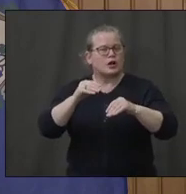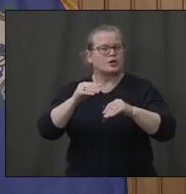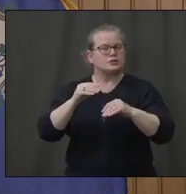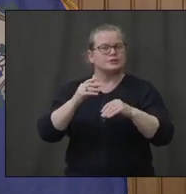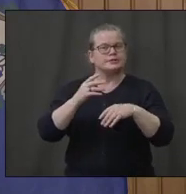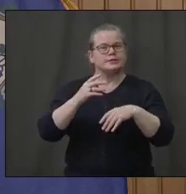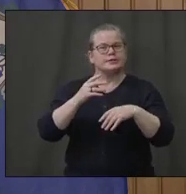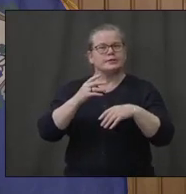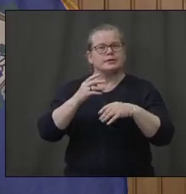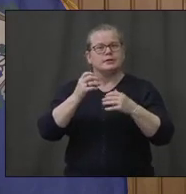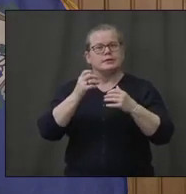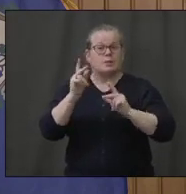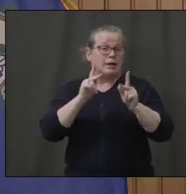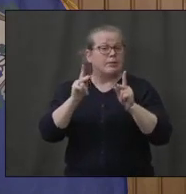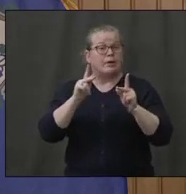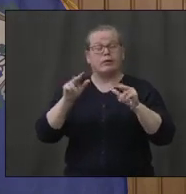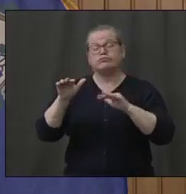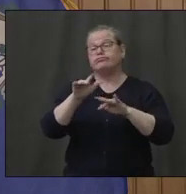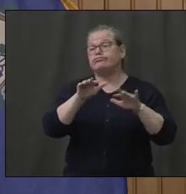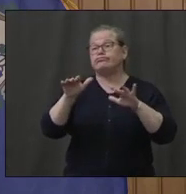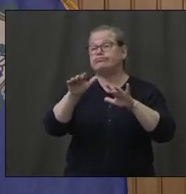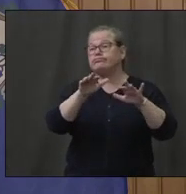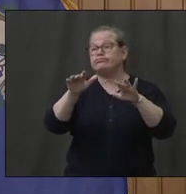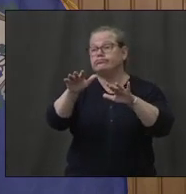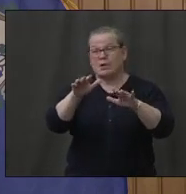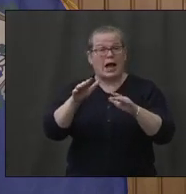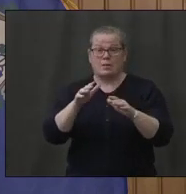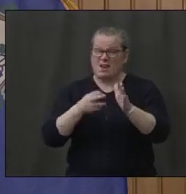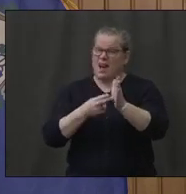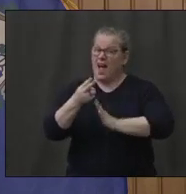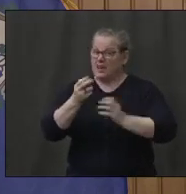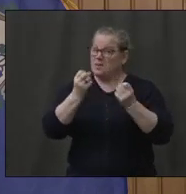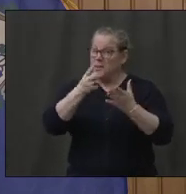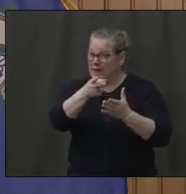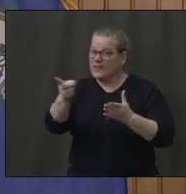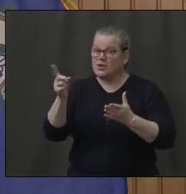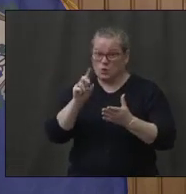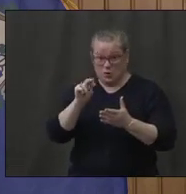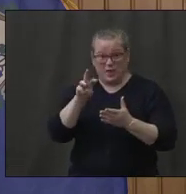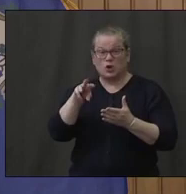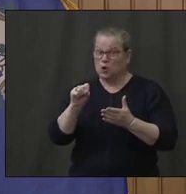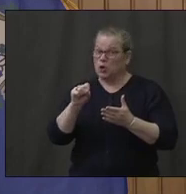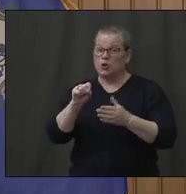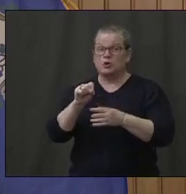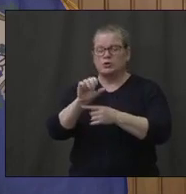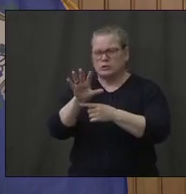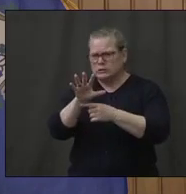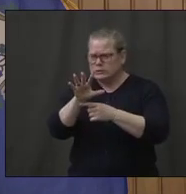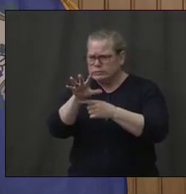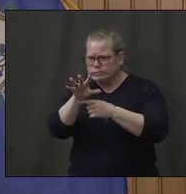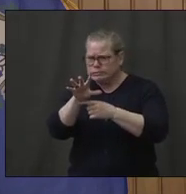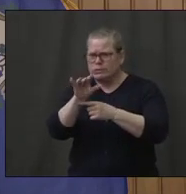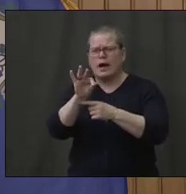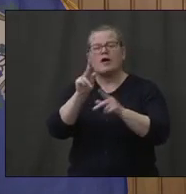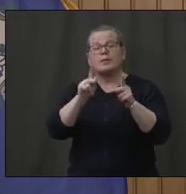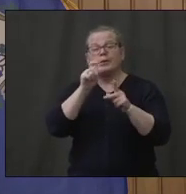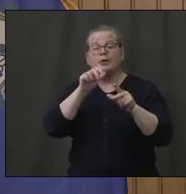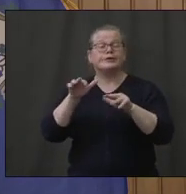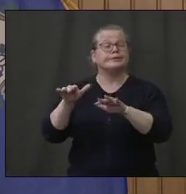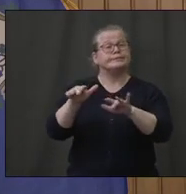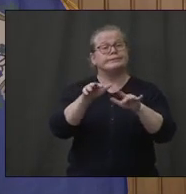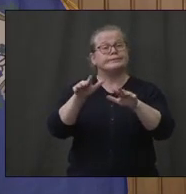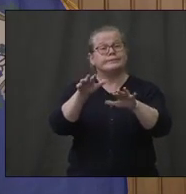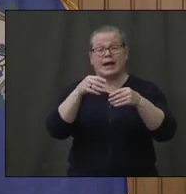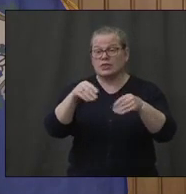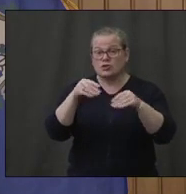Frankly, a lot of you have been sending us video clips. If there's a store that's crowded, we go there, we respond quickly, and they don't